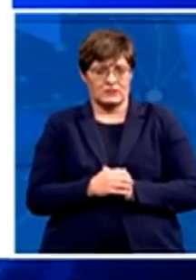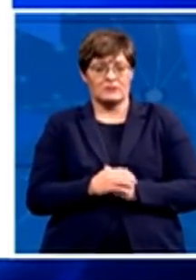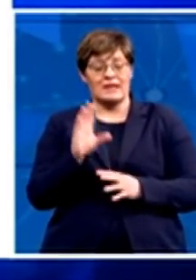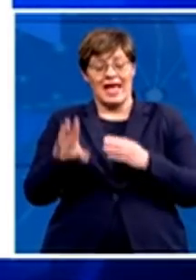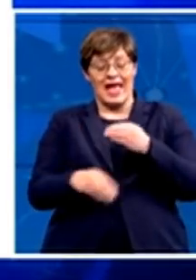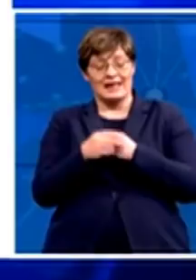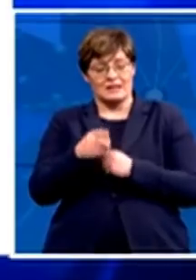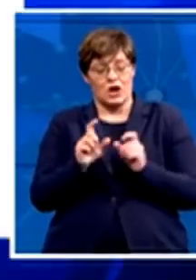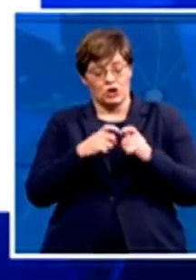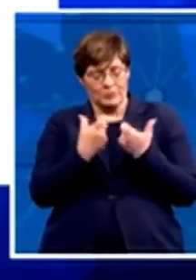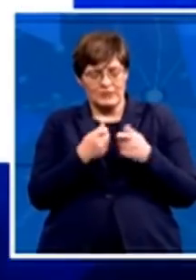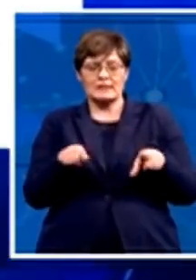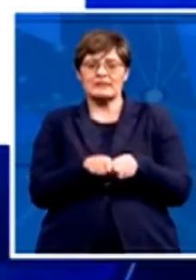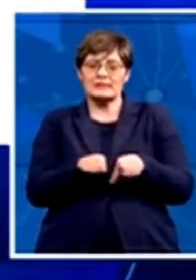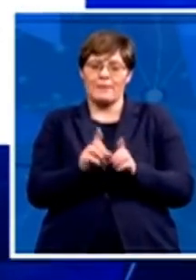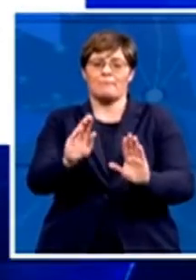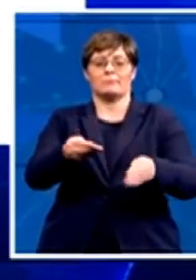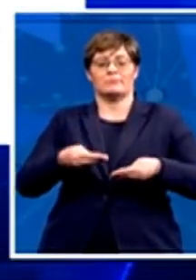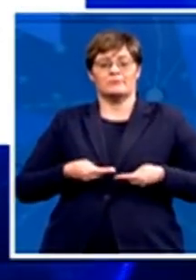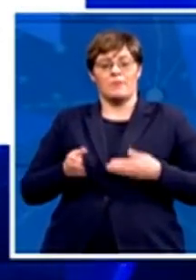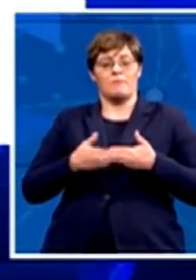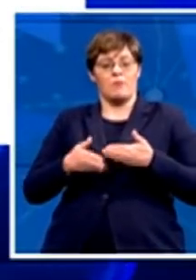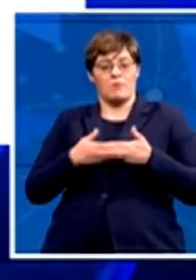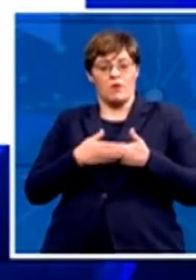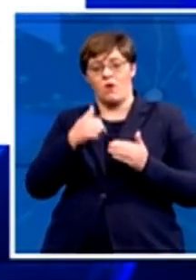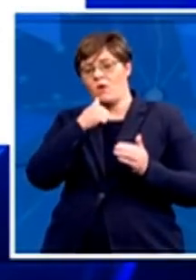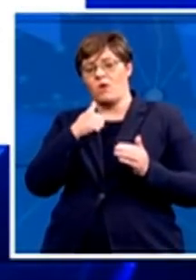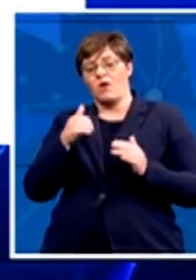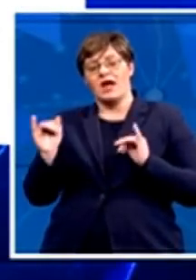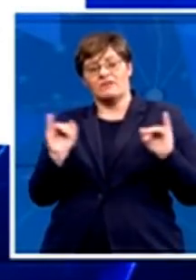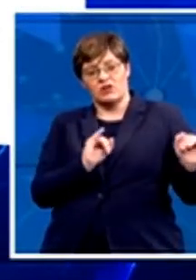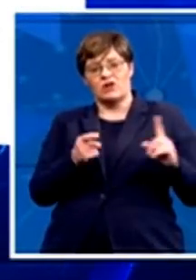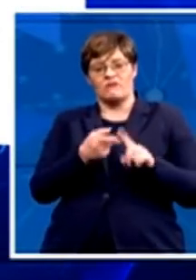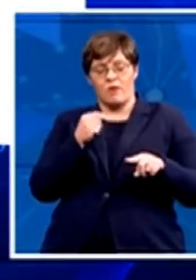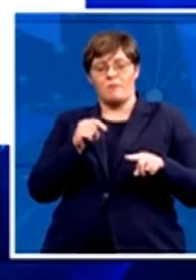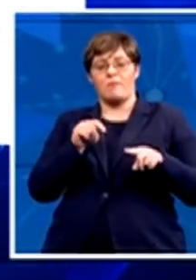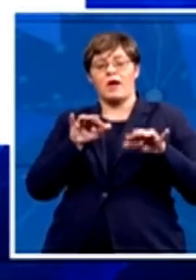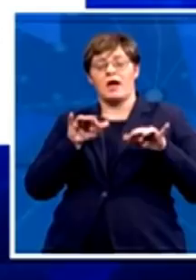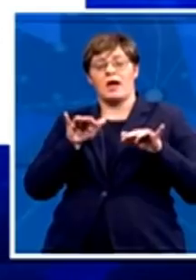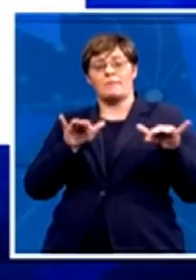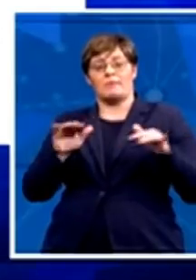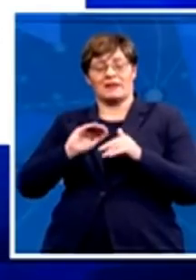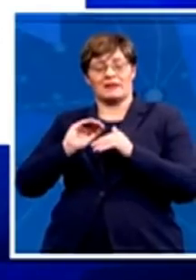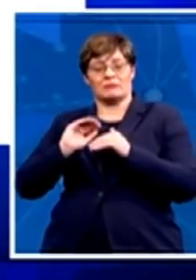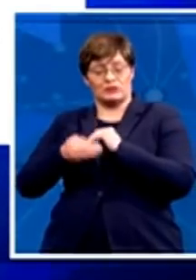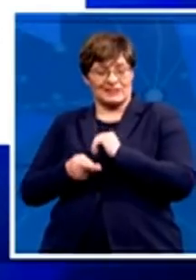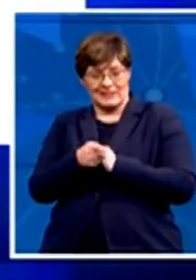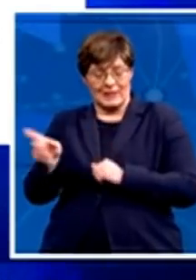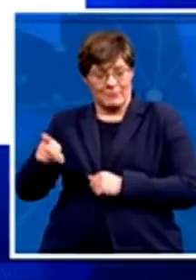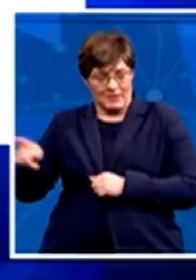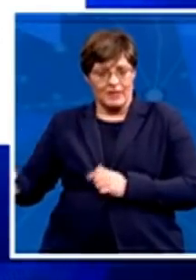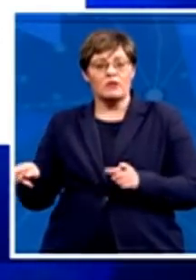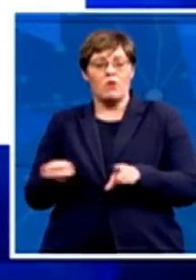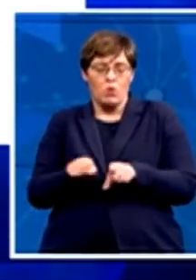receive representations from the public protector, and presumably will also receive other information during the course of